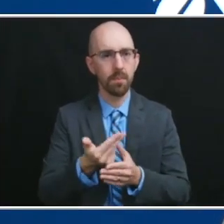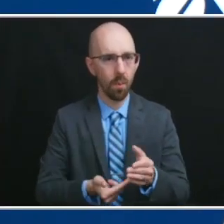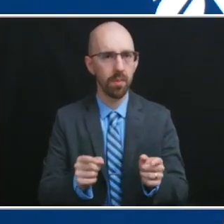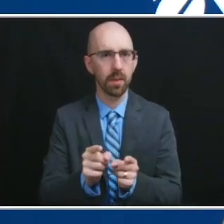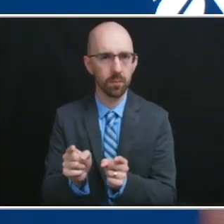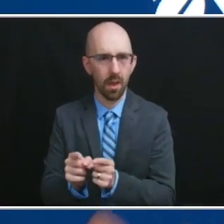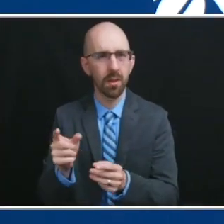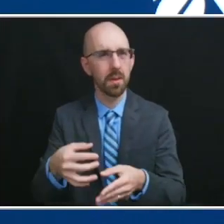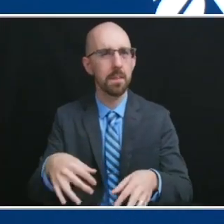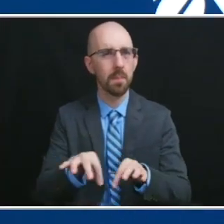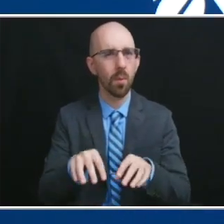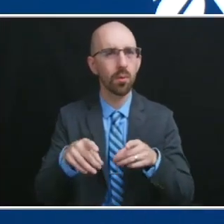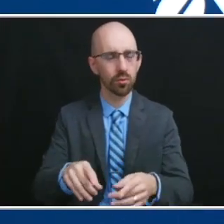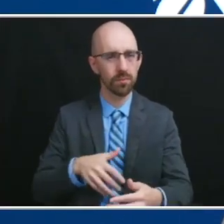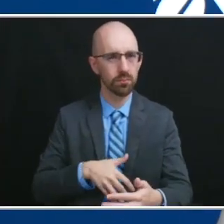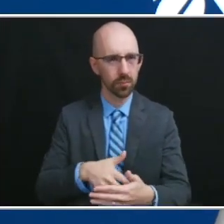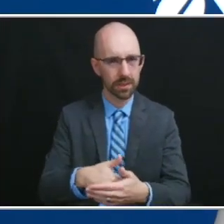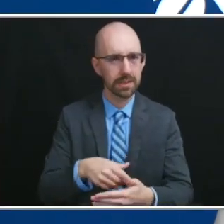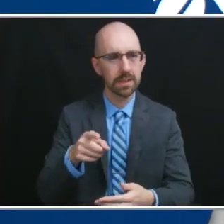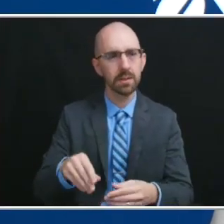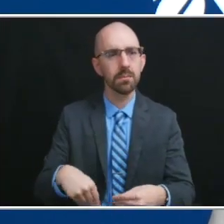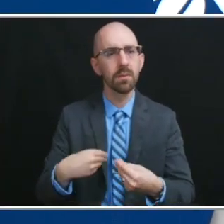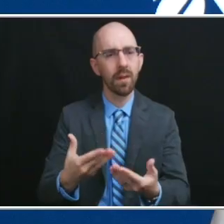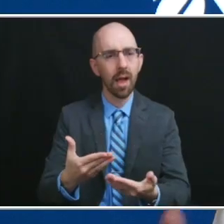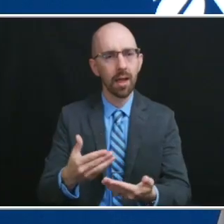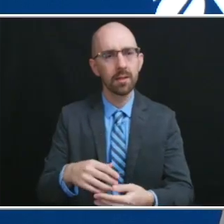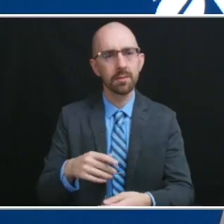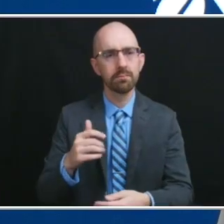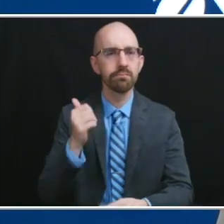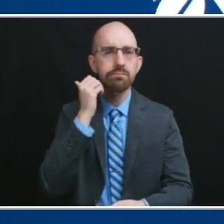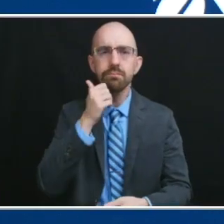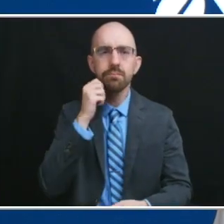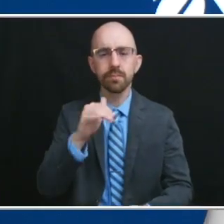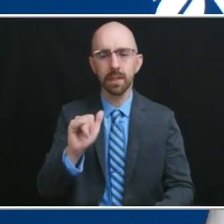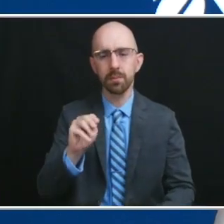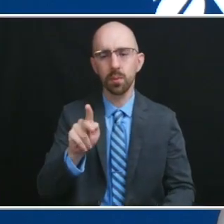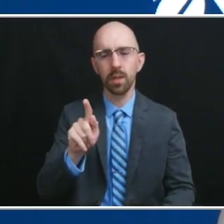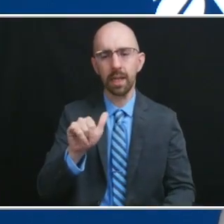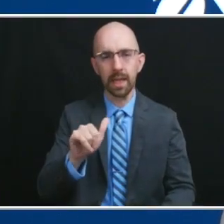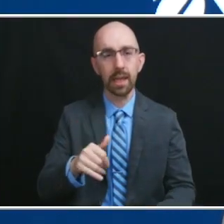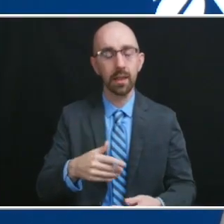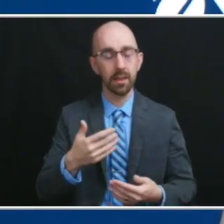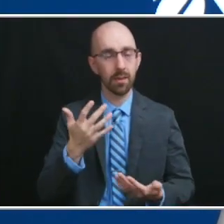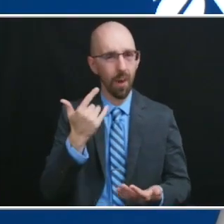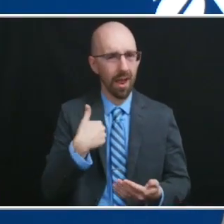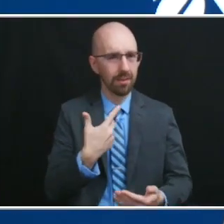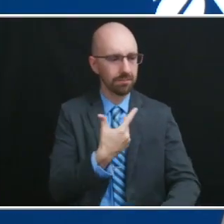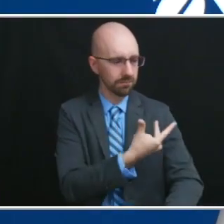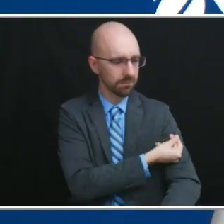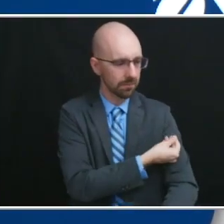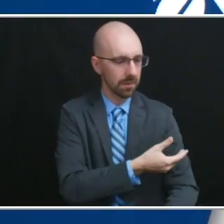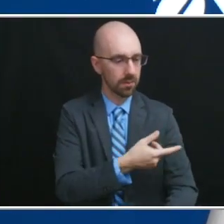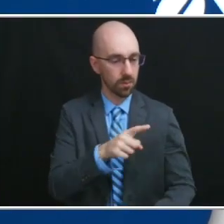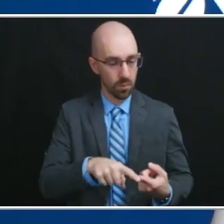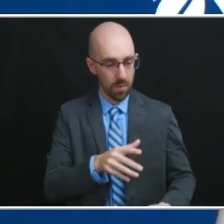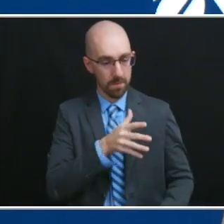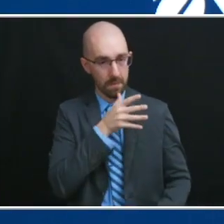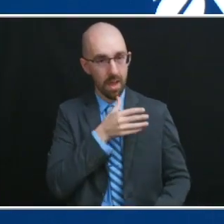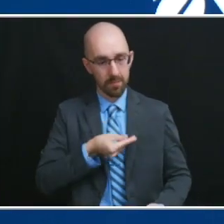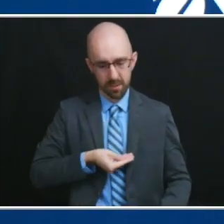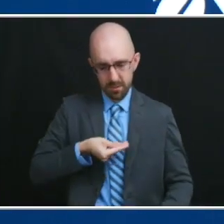during pregnancy, this provides passive immunity. As I said, the antibody transfers from mom into baby. And also that